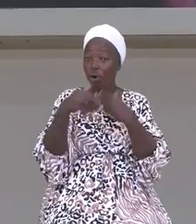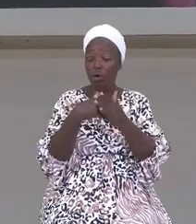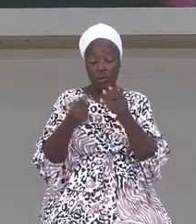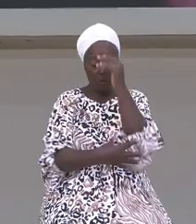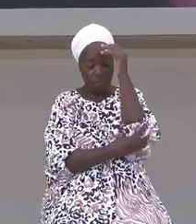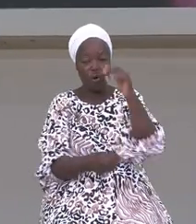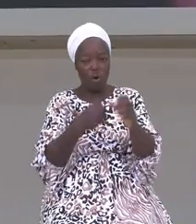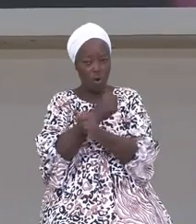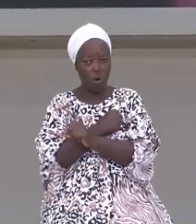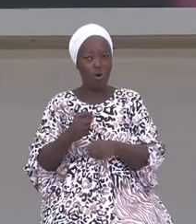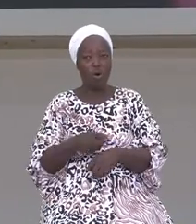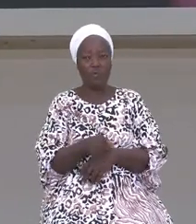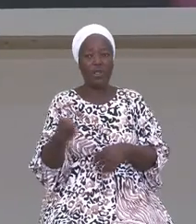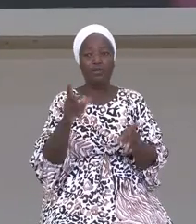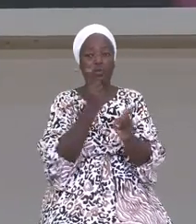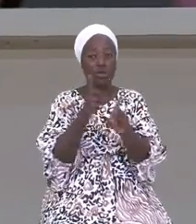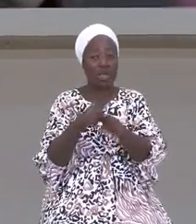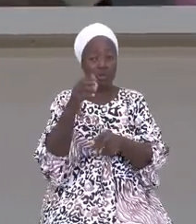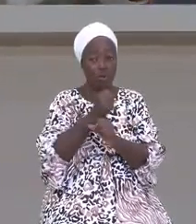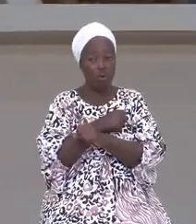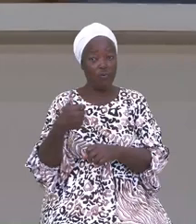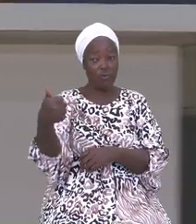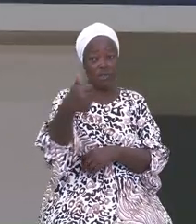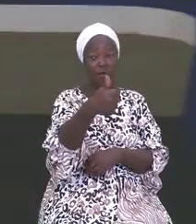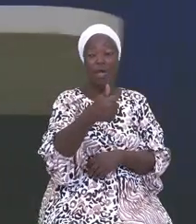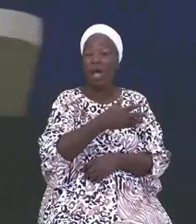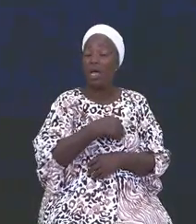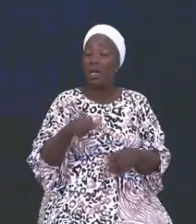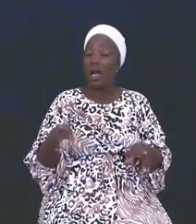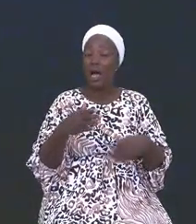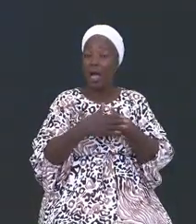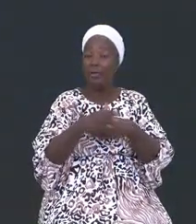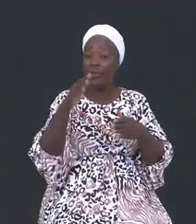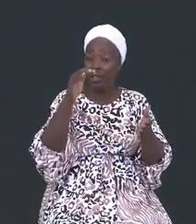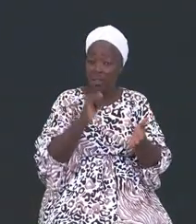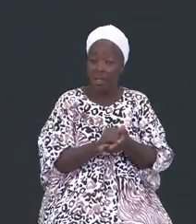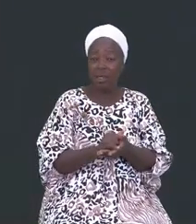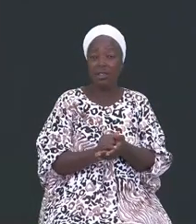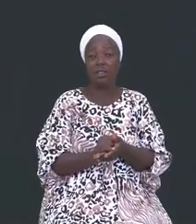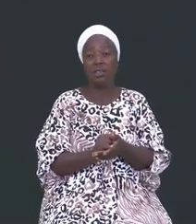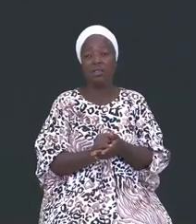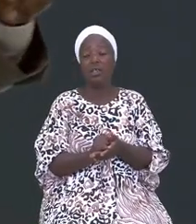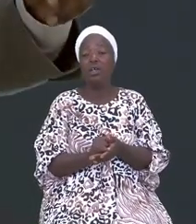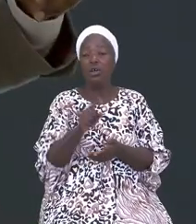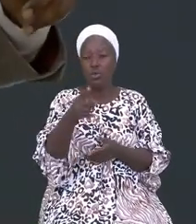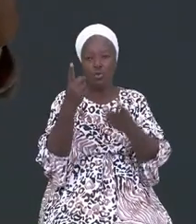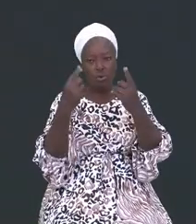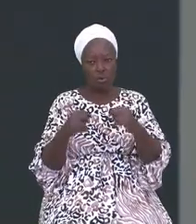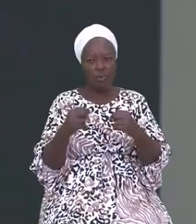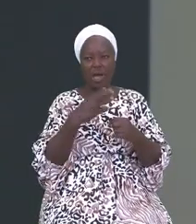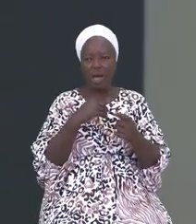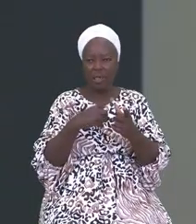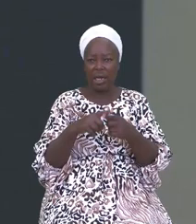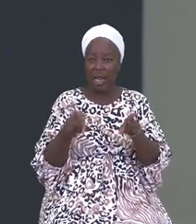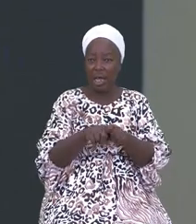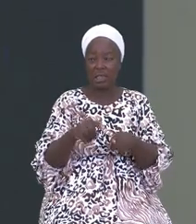them like you love yourself. And after that, you come. And then as I'm